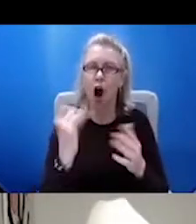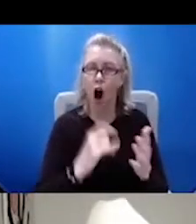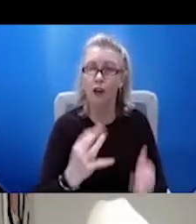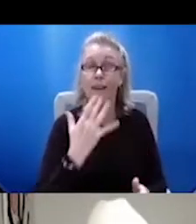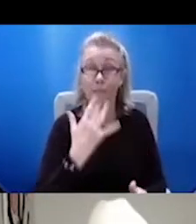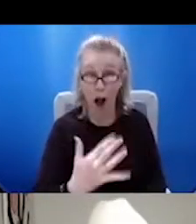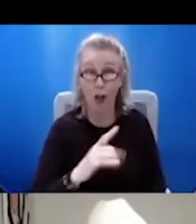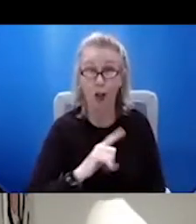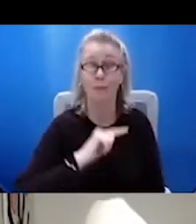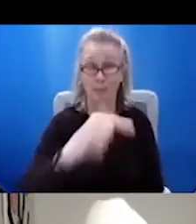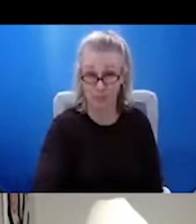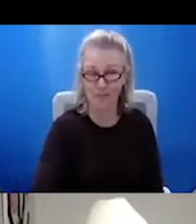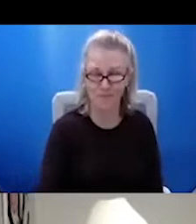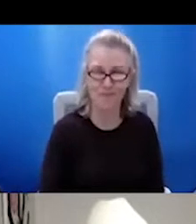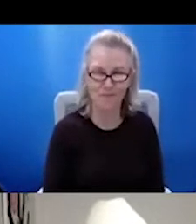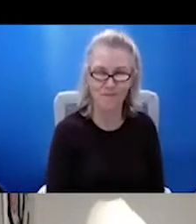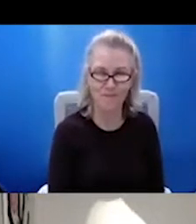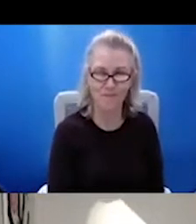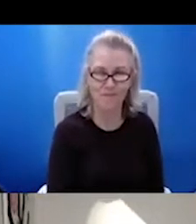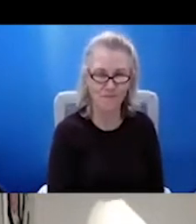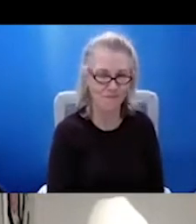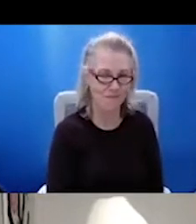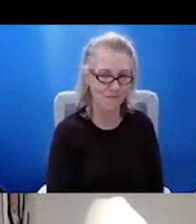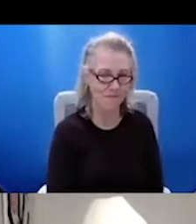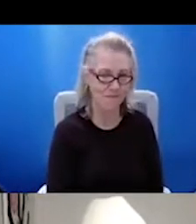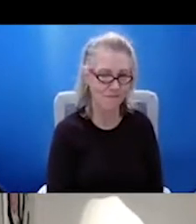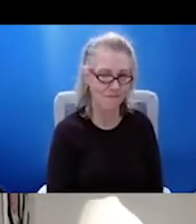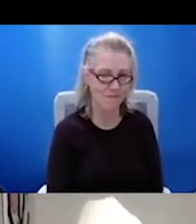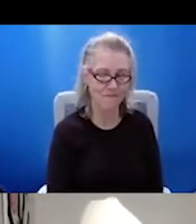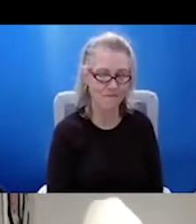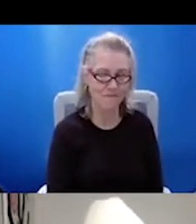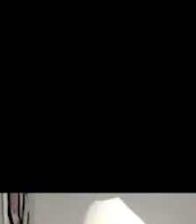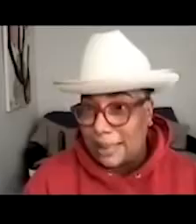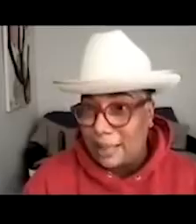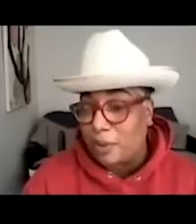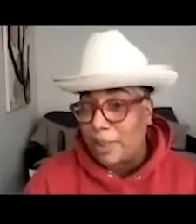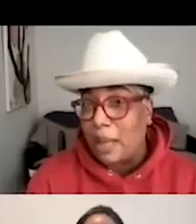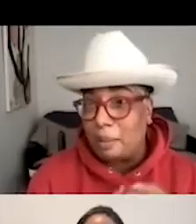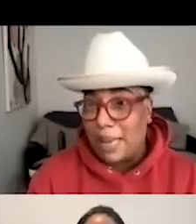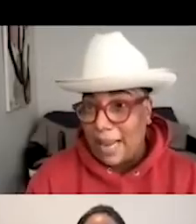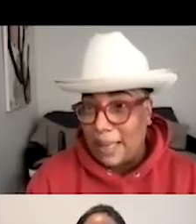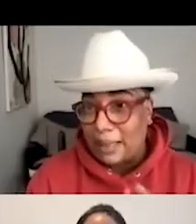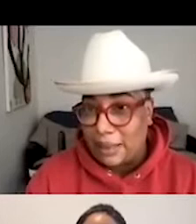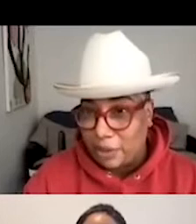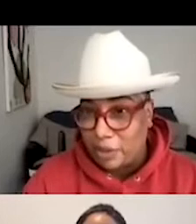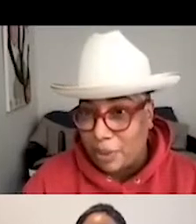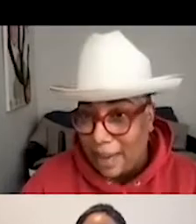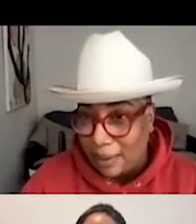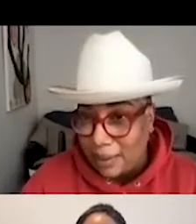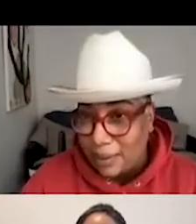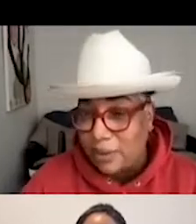color. And so we currently use the term BIPOC, but for me, centering Black and